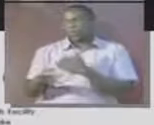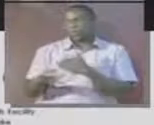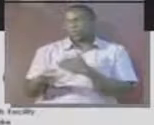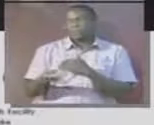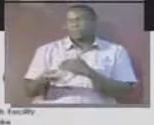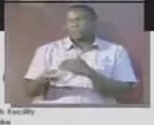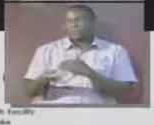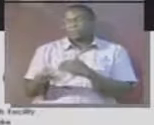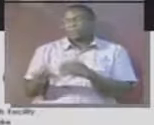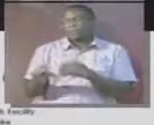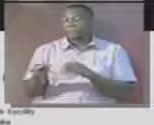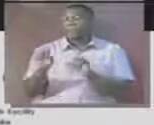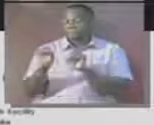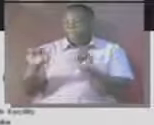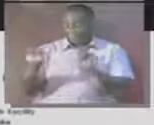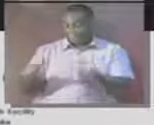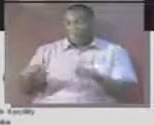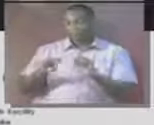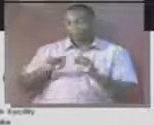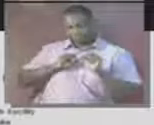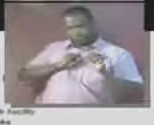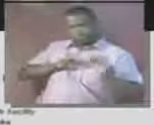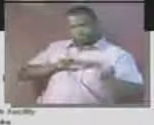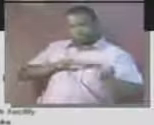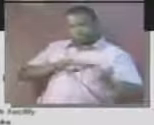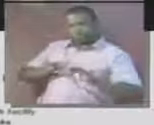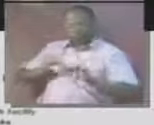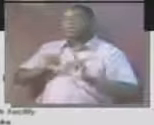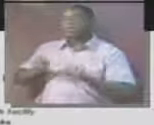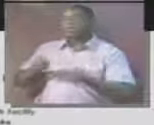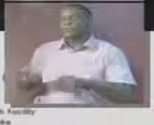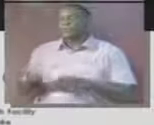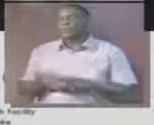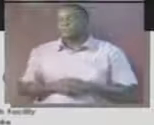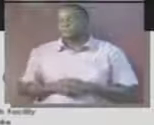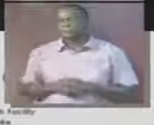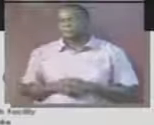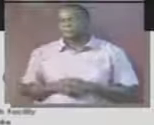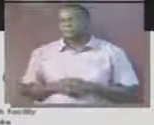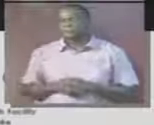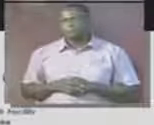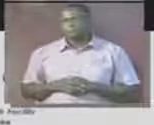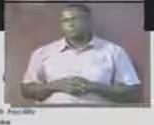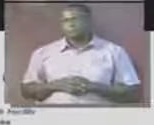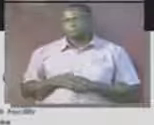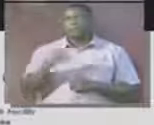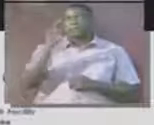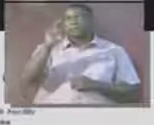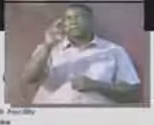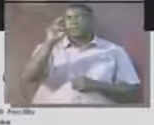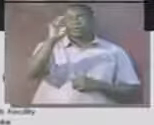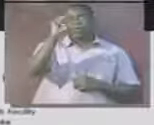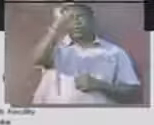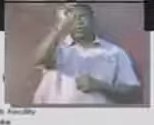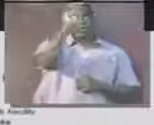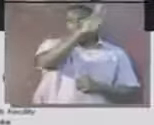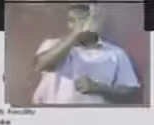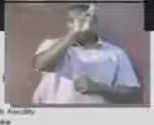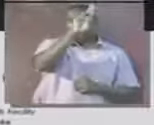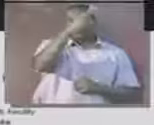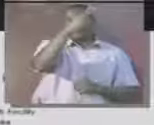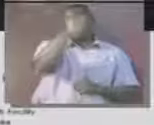a mass site for the first time under NCRHA. Under Northwest RHA,